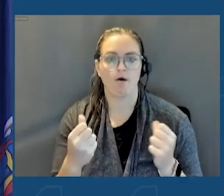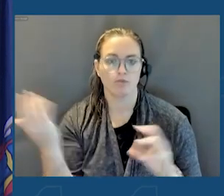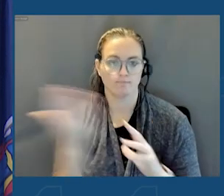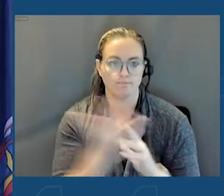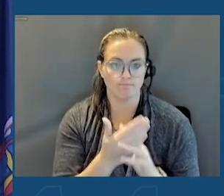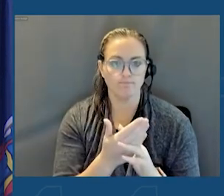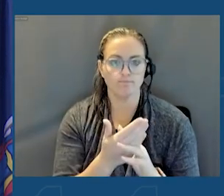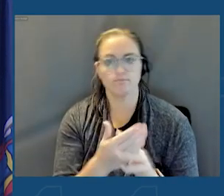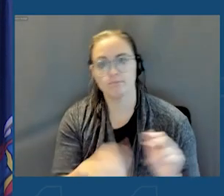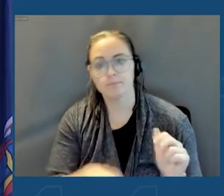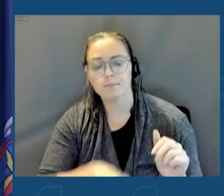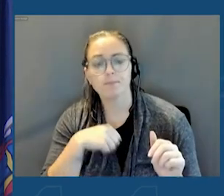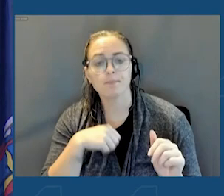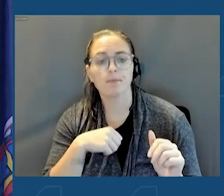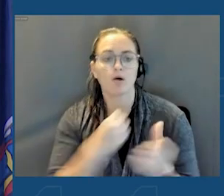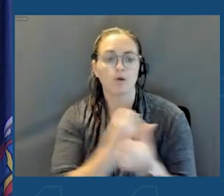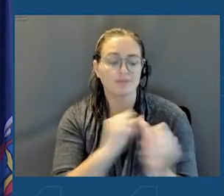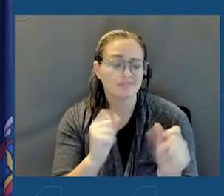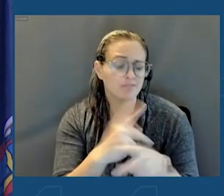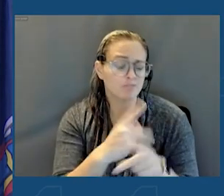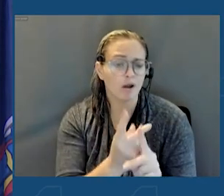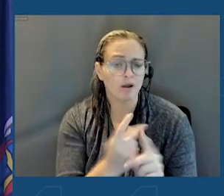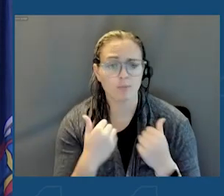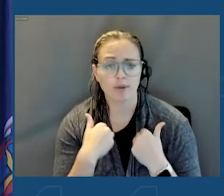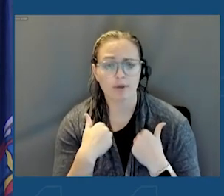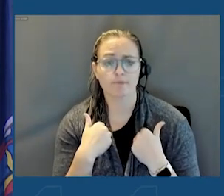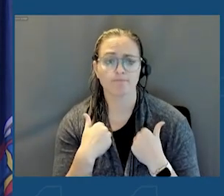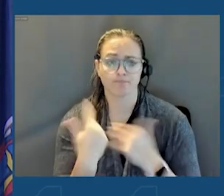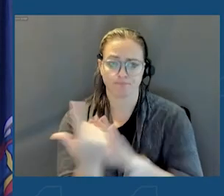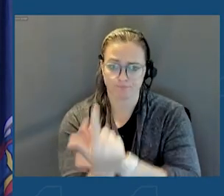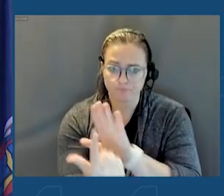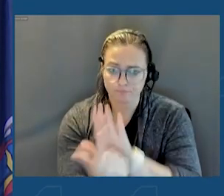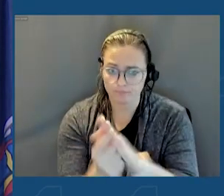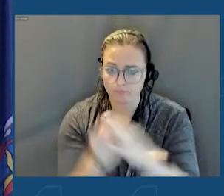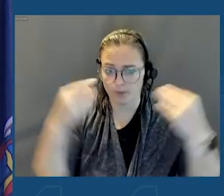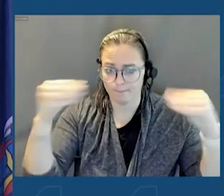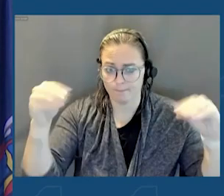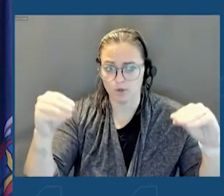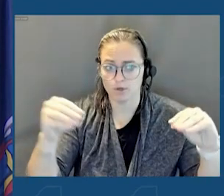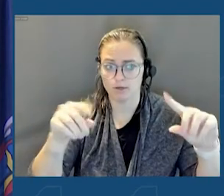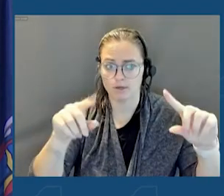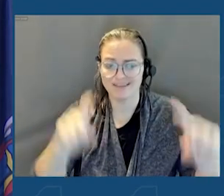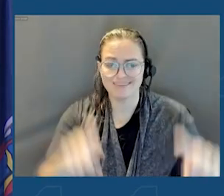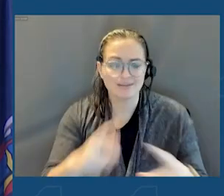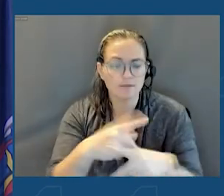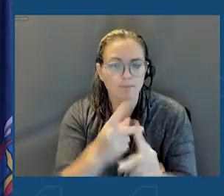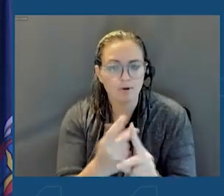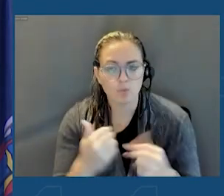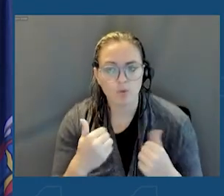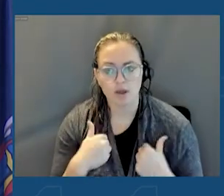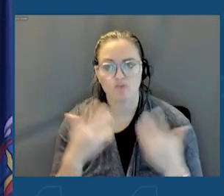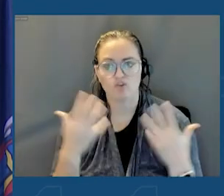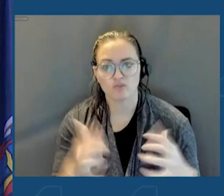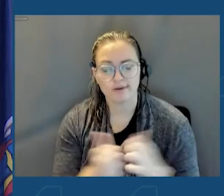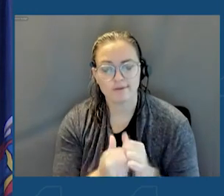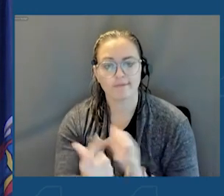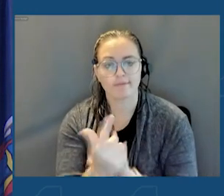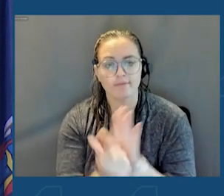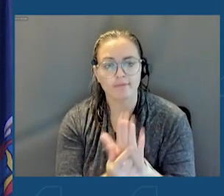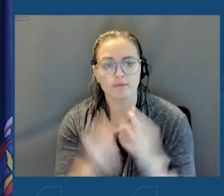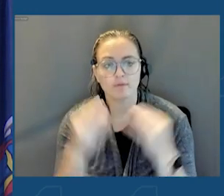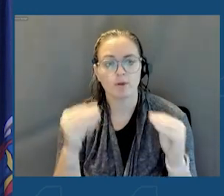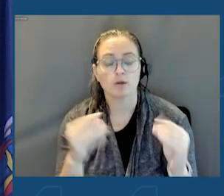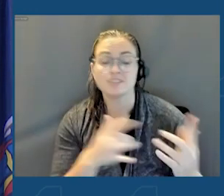are proud of the safe products that we have in the legal market, the tested products that we have in the legal market. We are